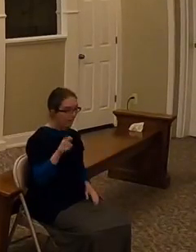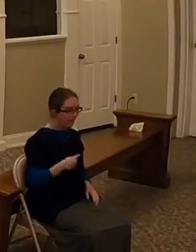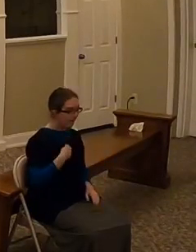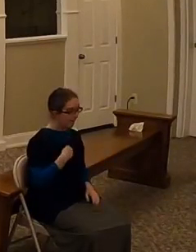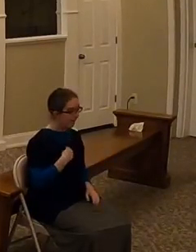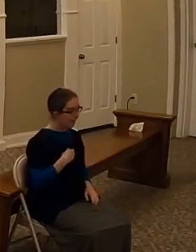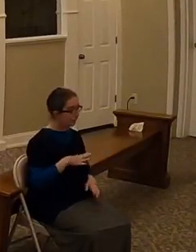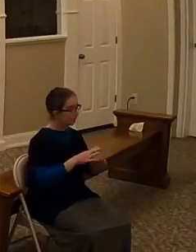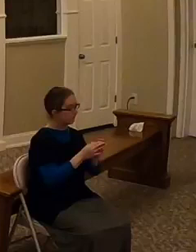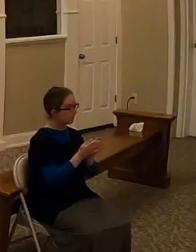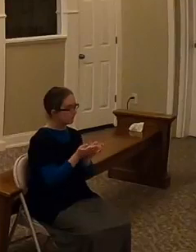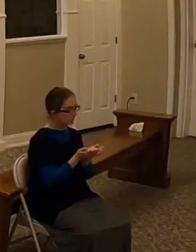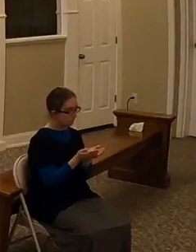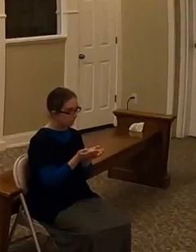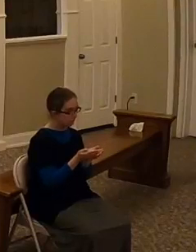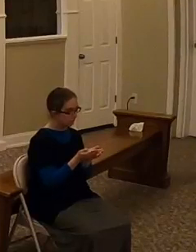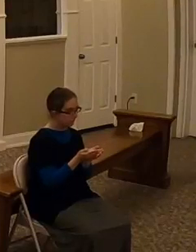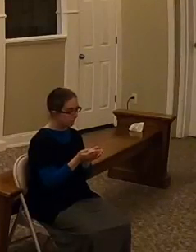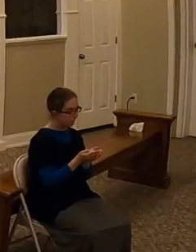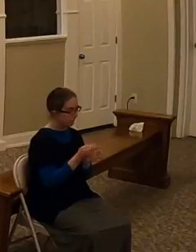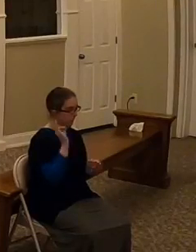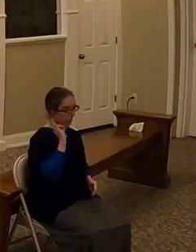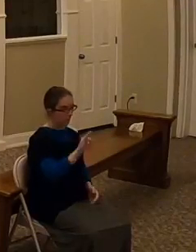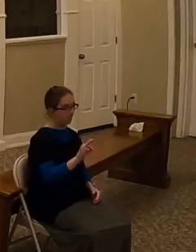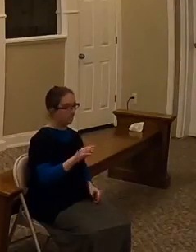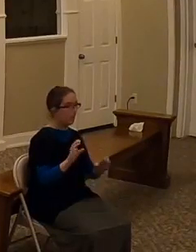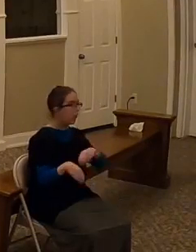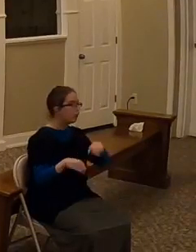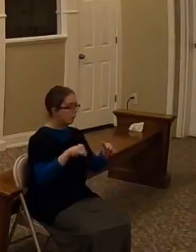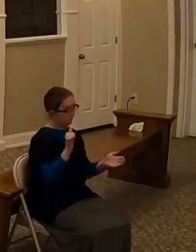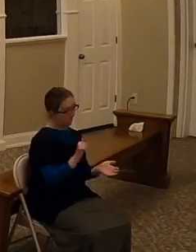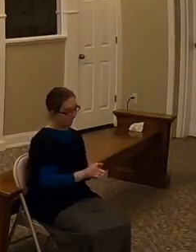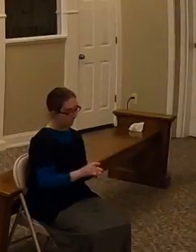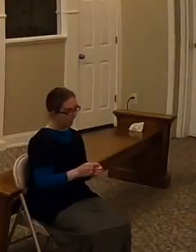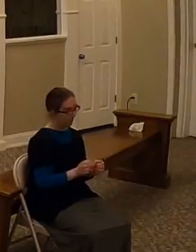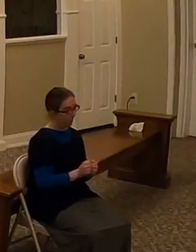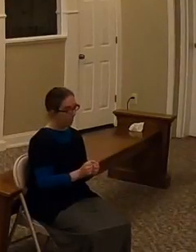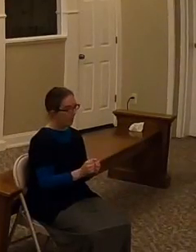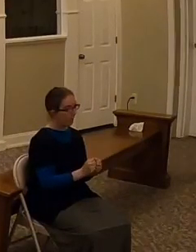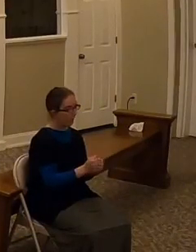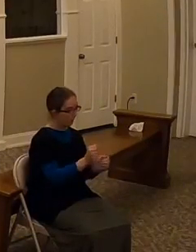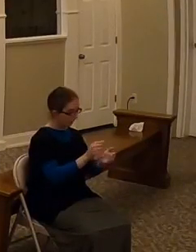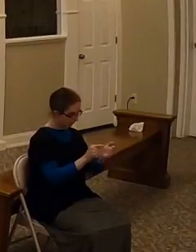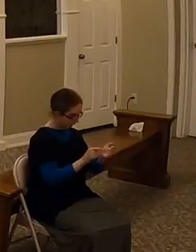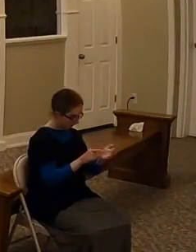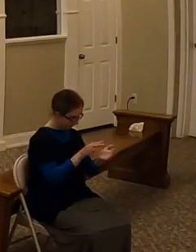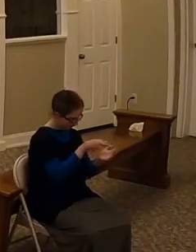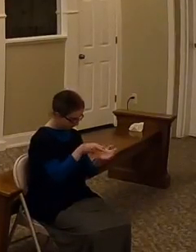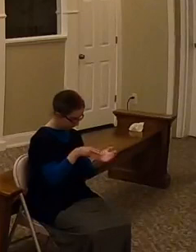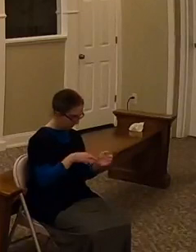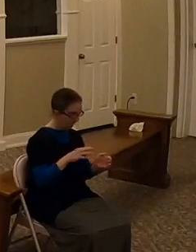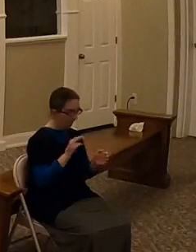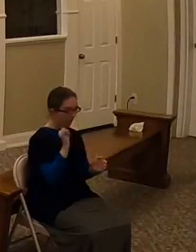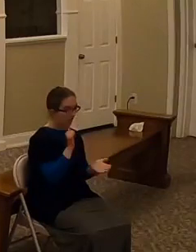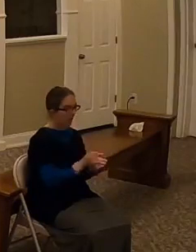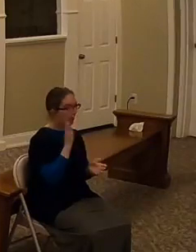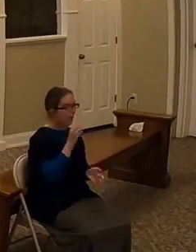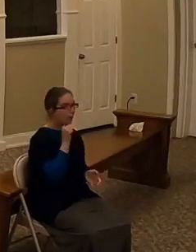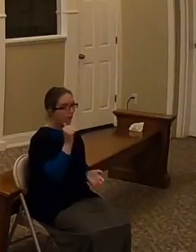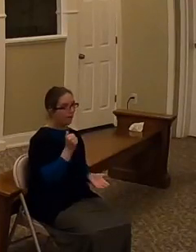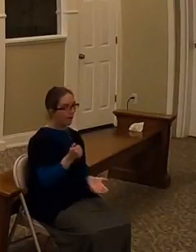Can't I just read it? When you're preaching, yeah, you can do that. You can follow along with me as I'm preaching, but that's not going to help